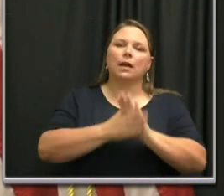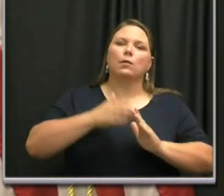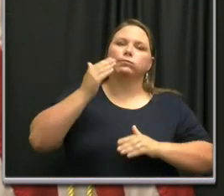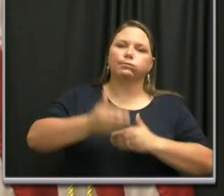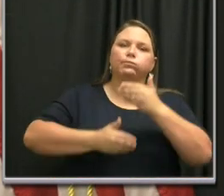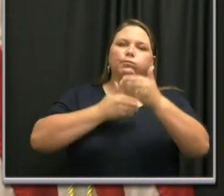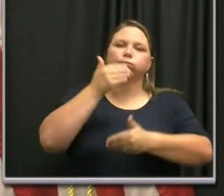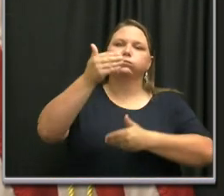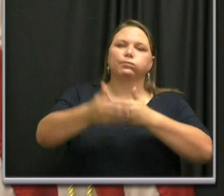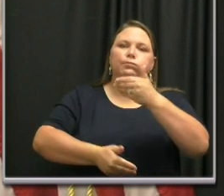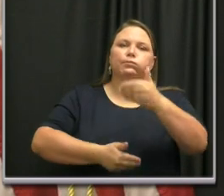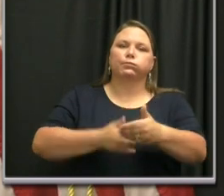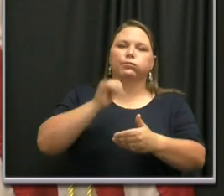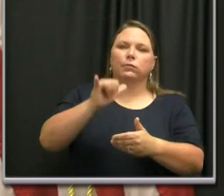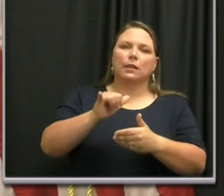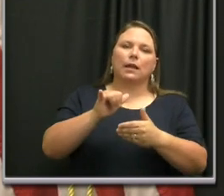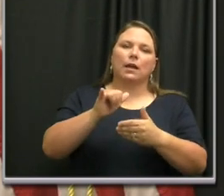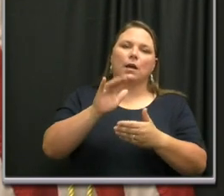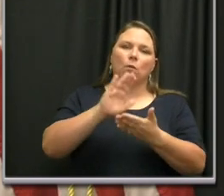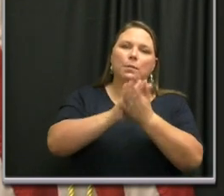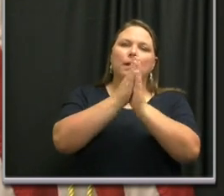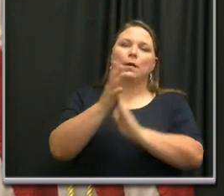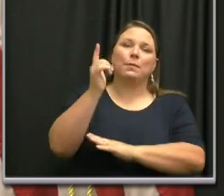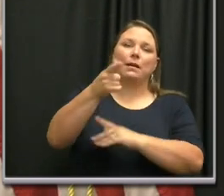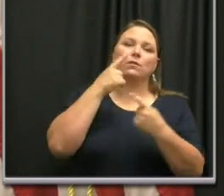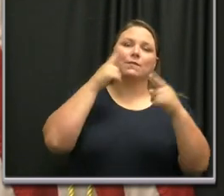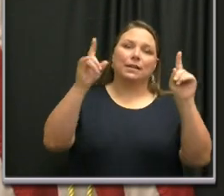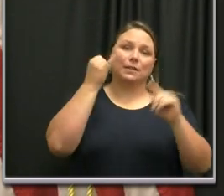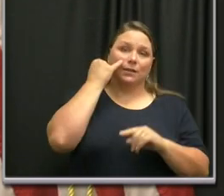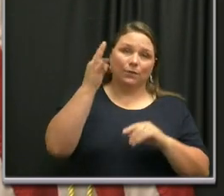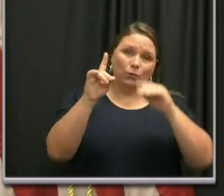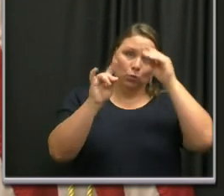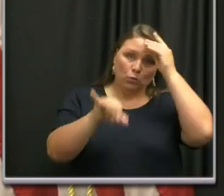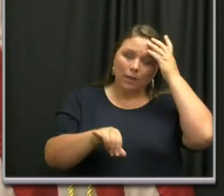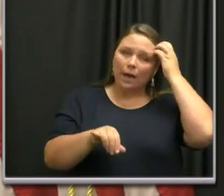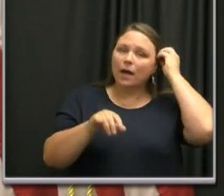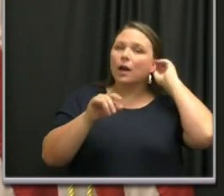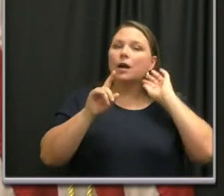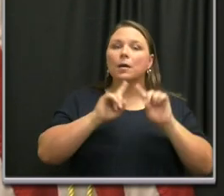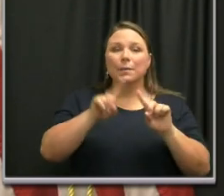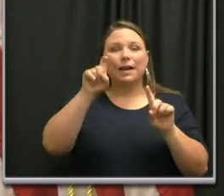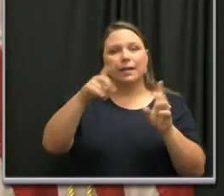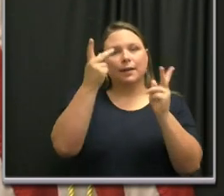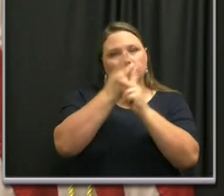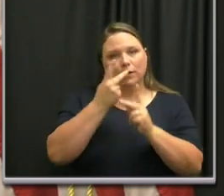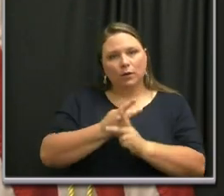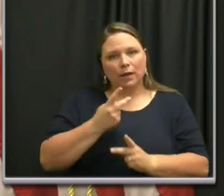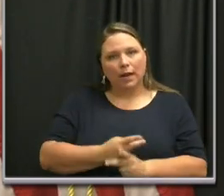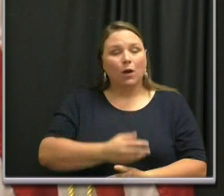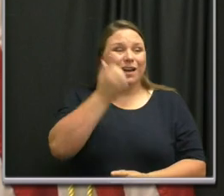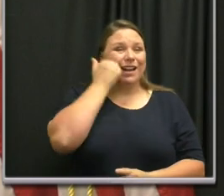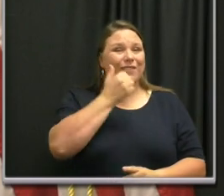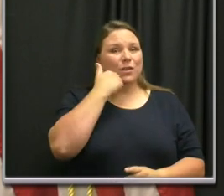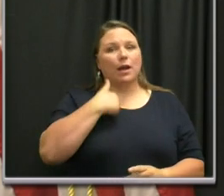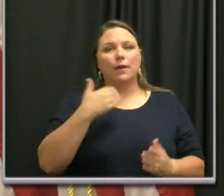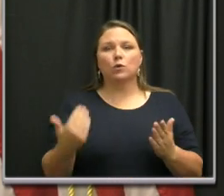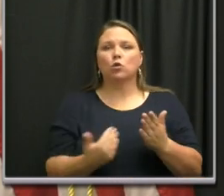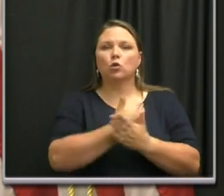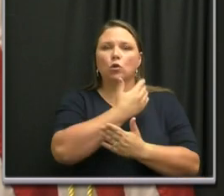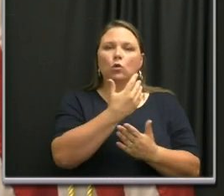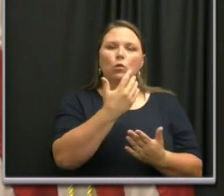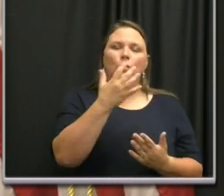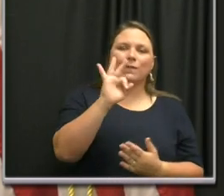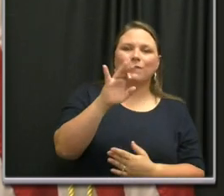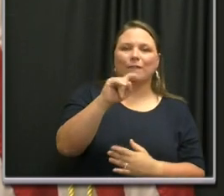processes should be in order to make it effective. Take some working out. Every day there's a new fact pattern